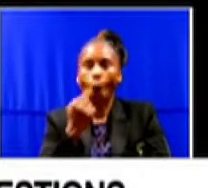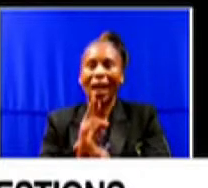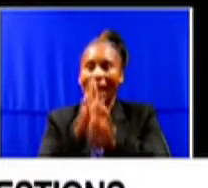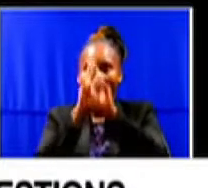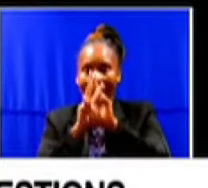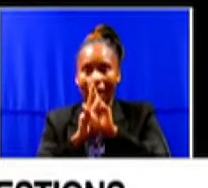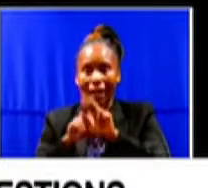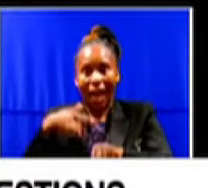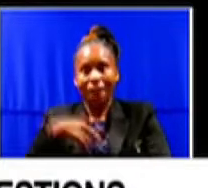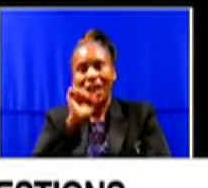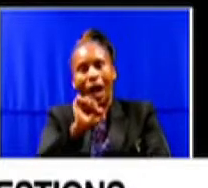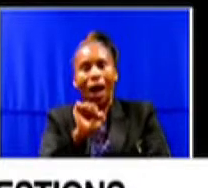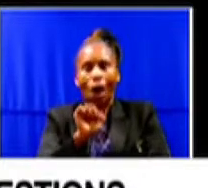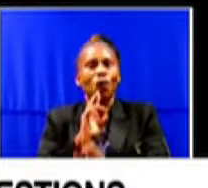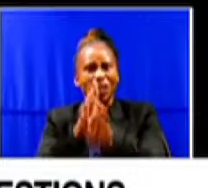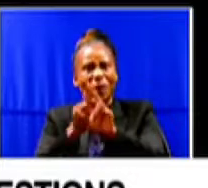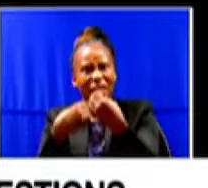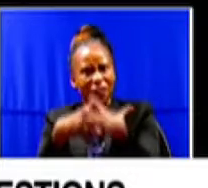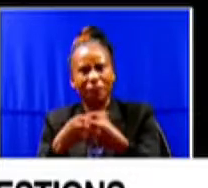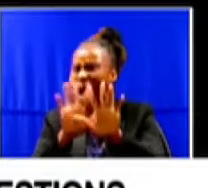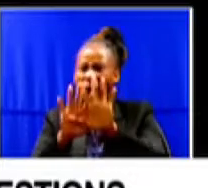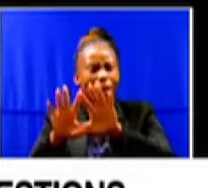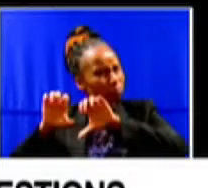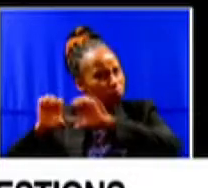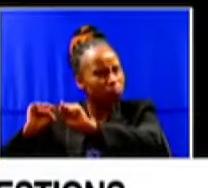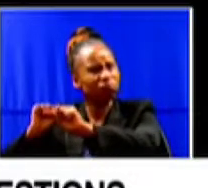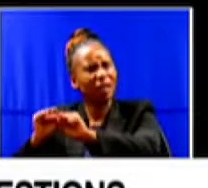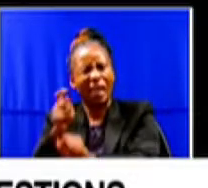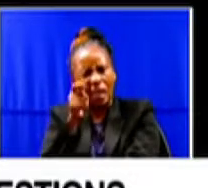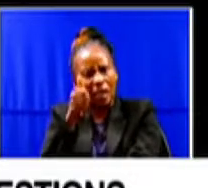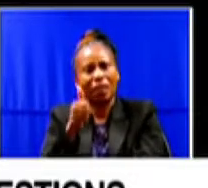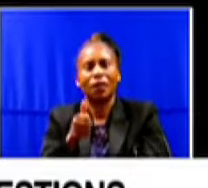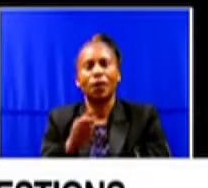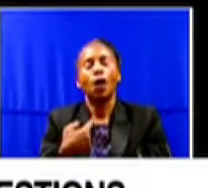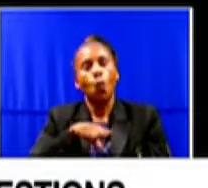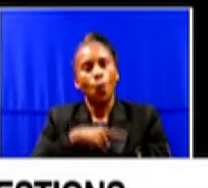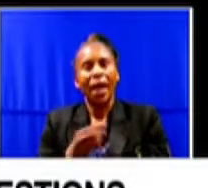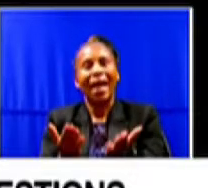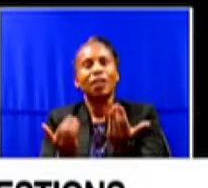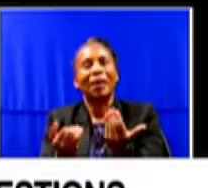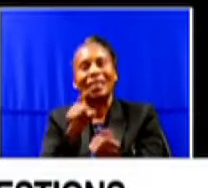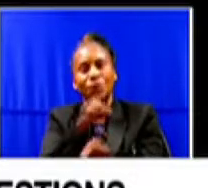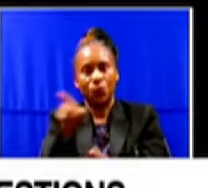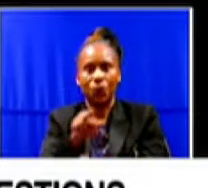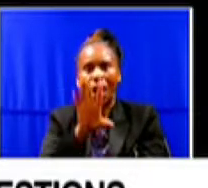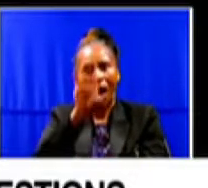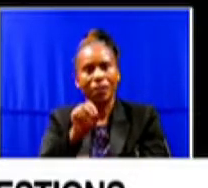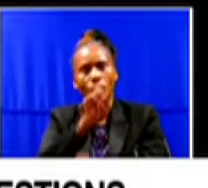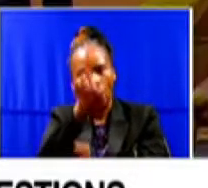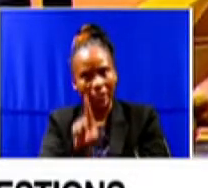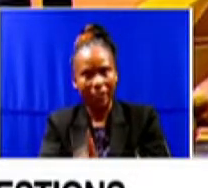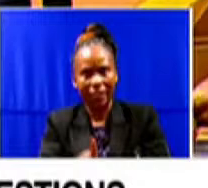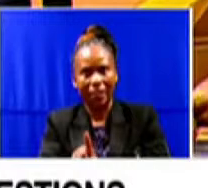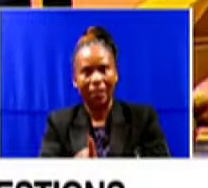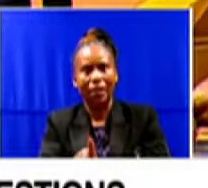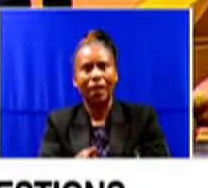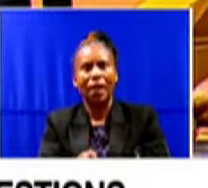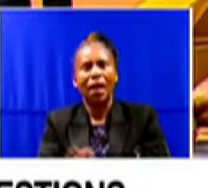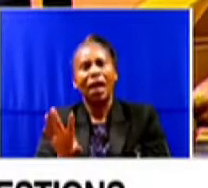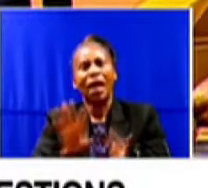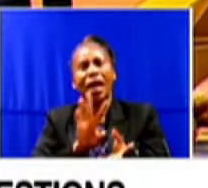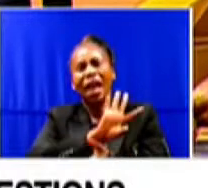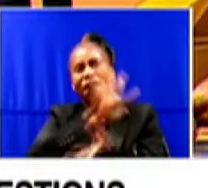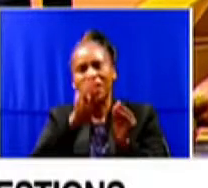hold on to your horses a little bit? We expect you to ask your question and then say everything else.